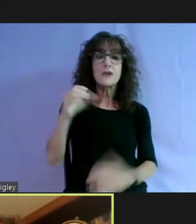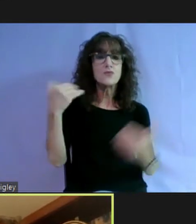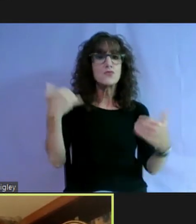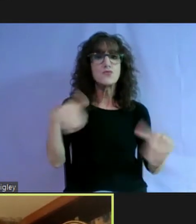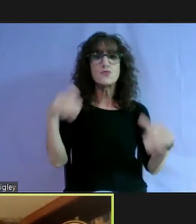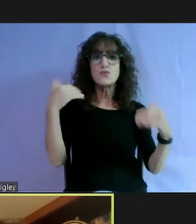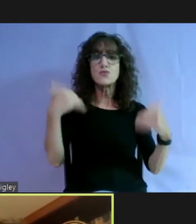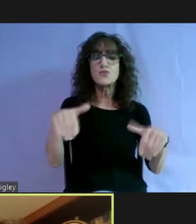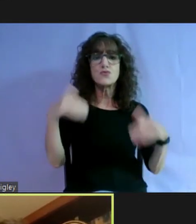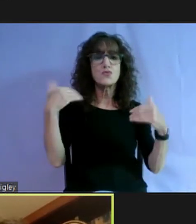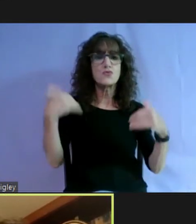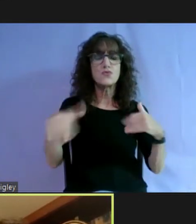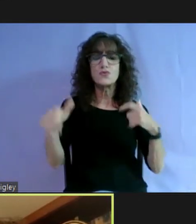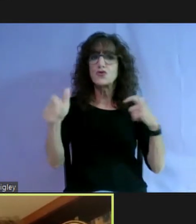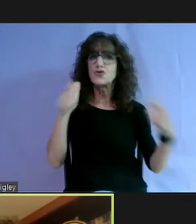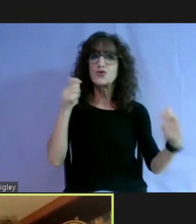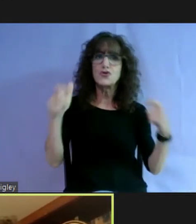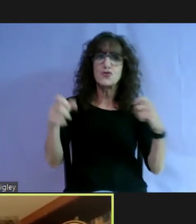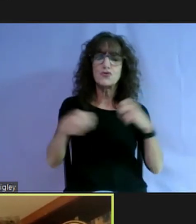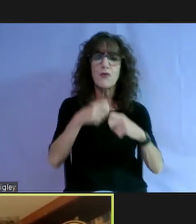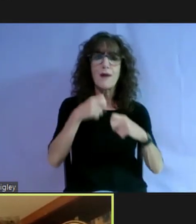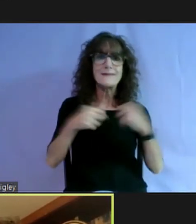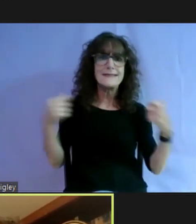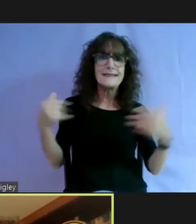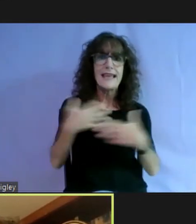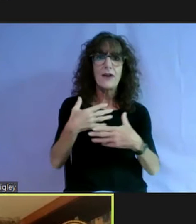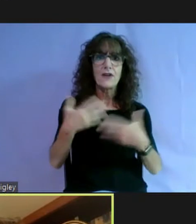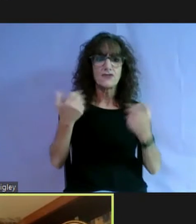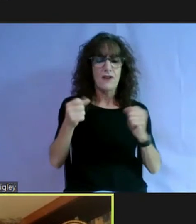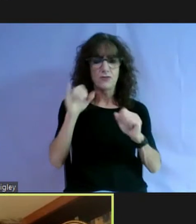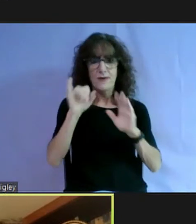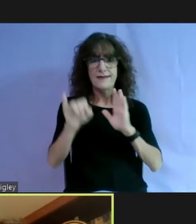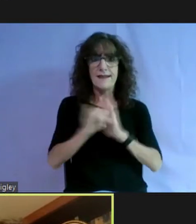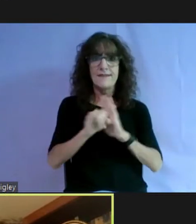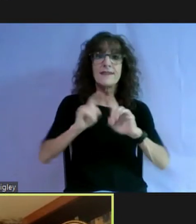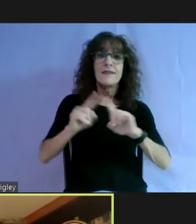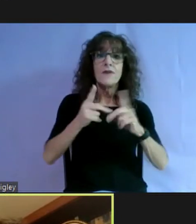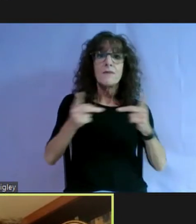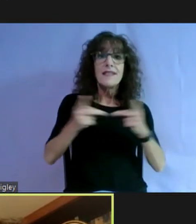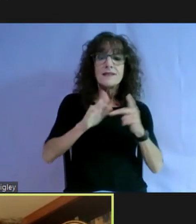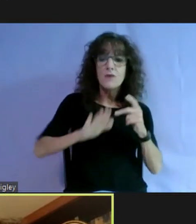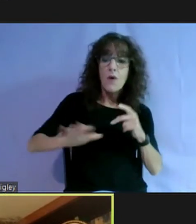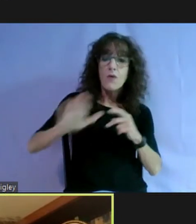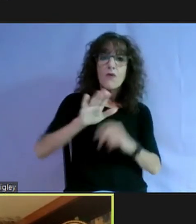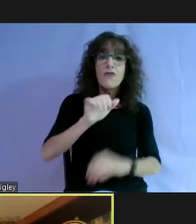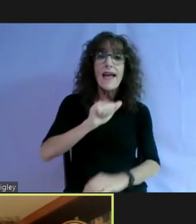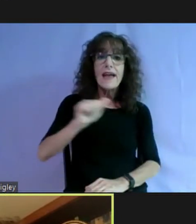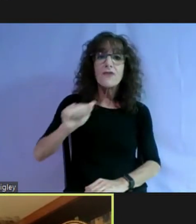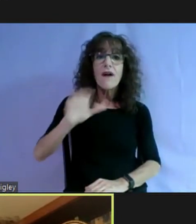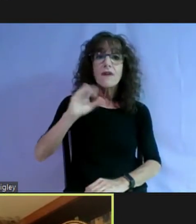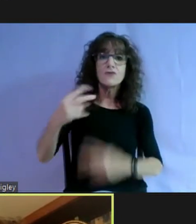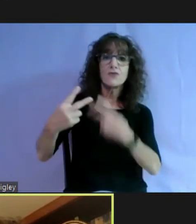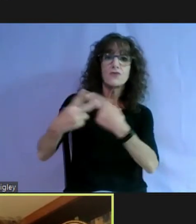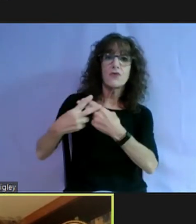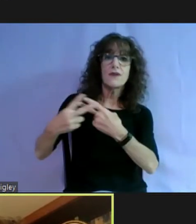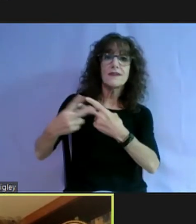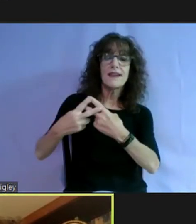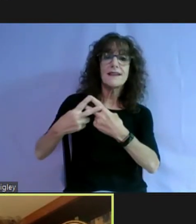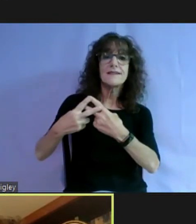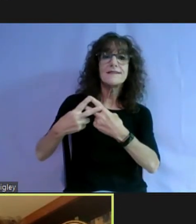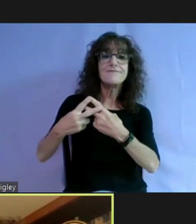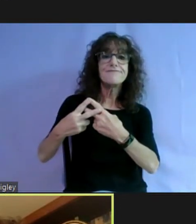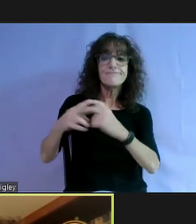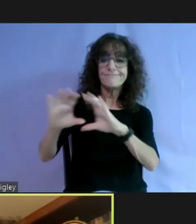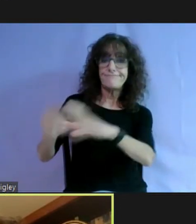were trying to identify locations throughout the county to quarantine and isolate large numbers